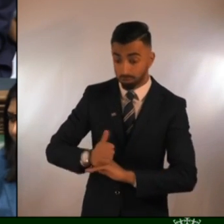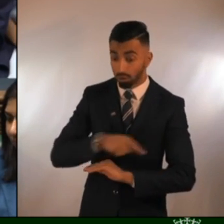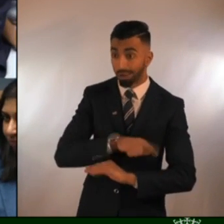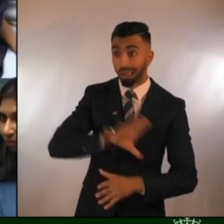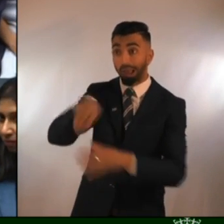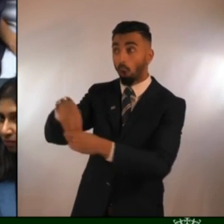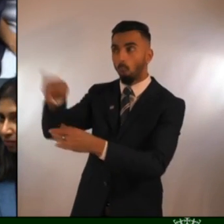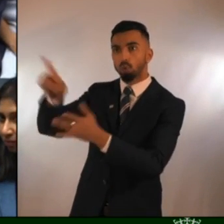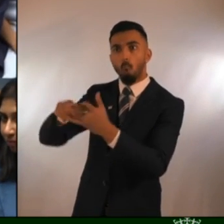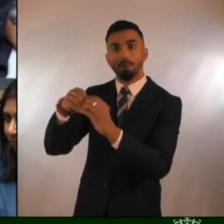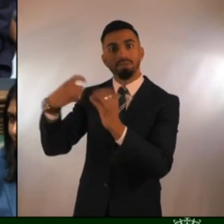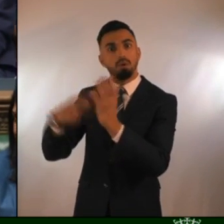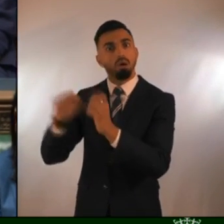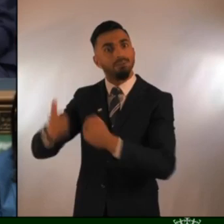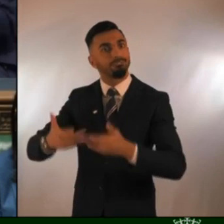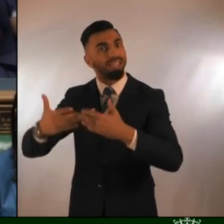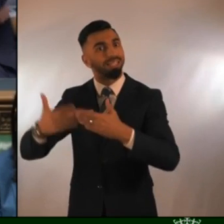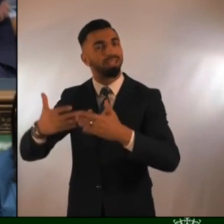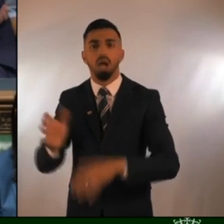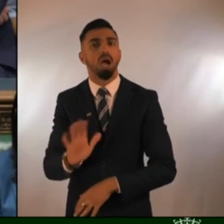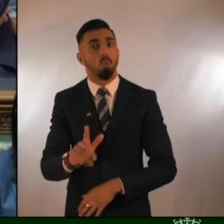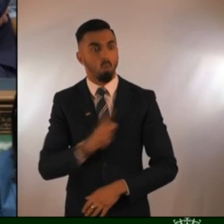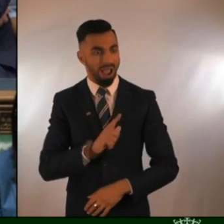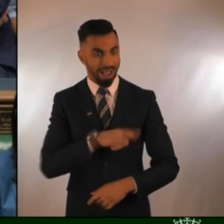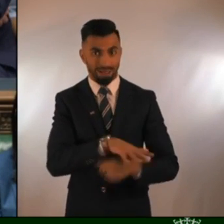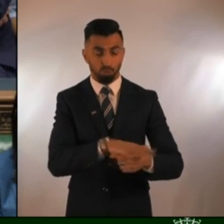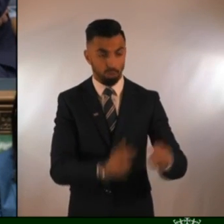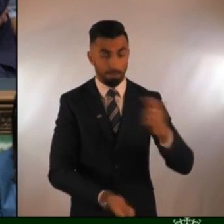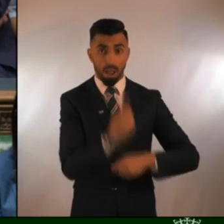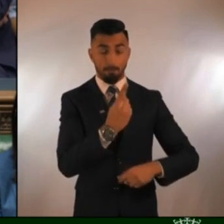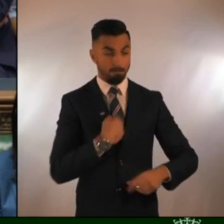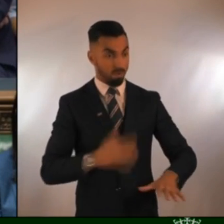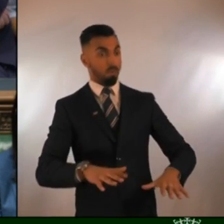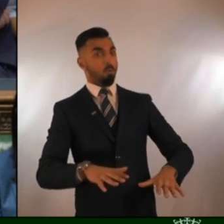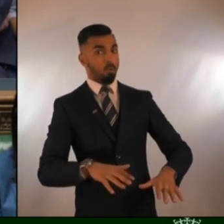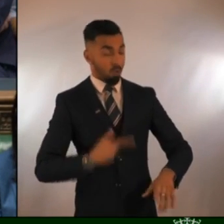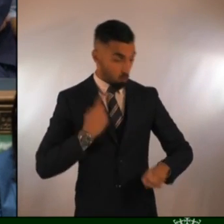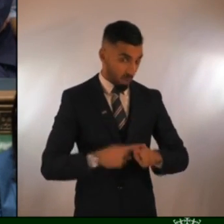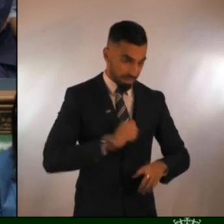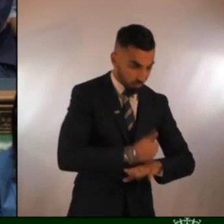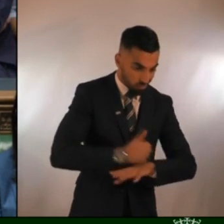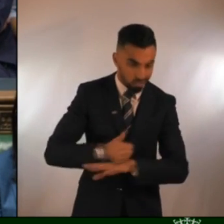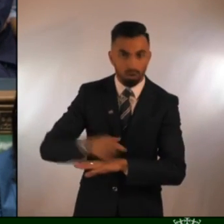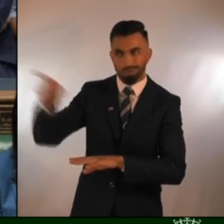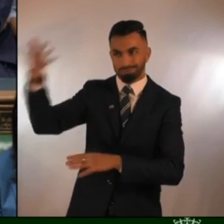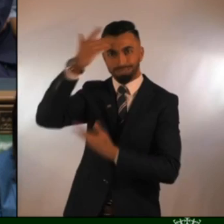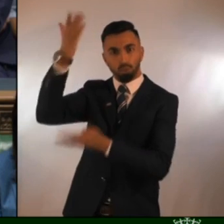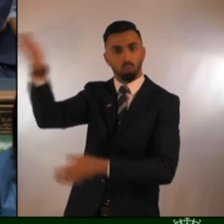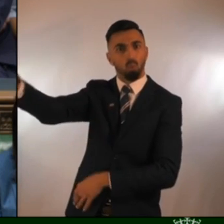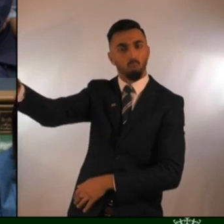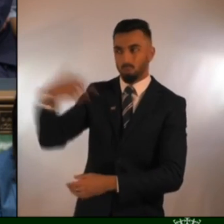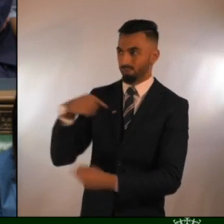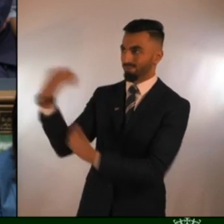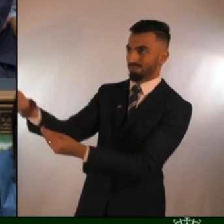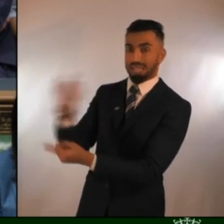fiscal impacts of the bank's actions. But the House will also note that the target year for our current budget fiscal rule is